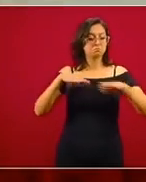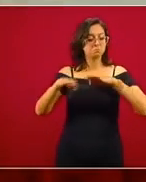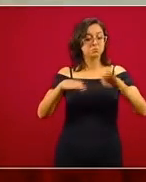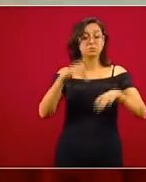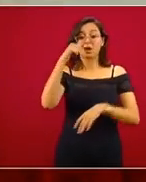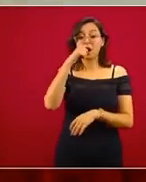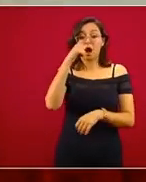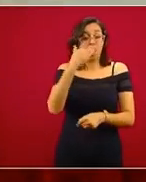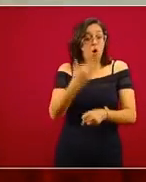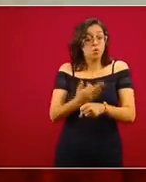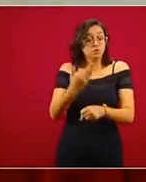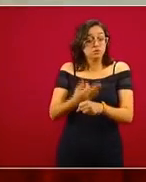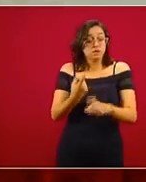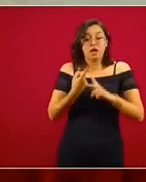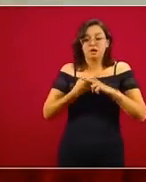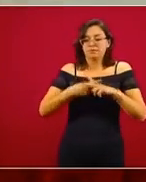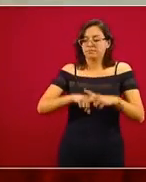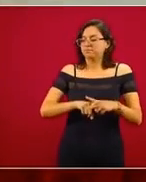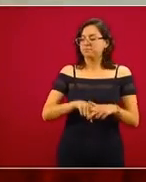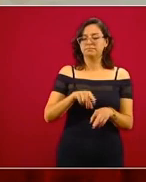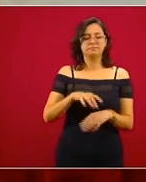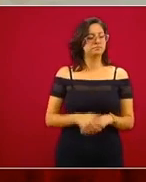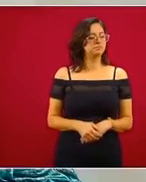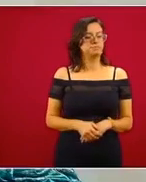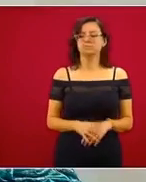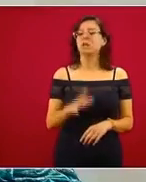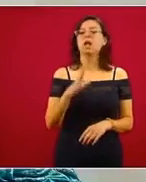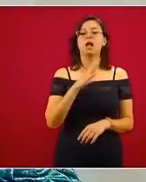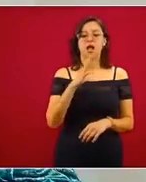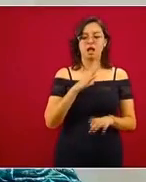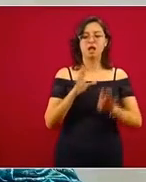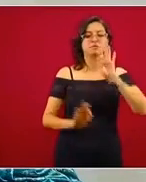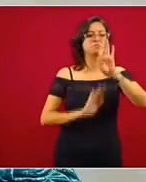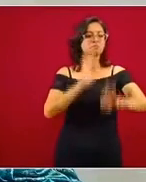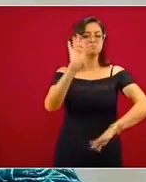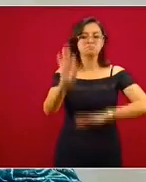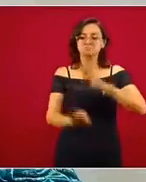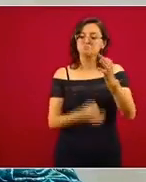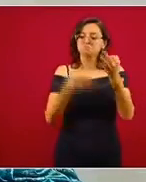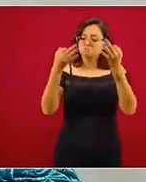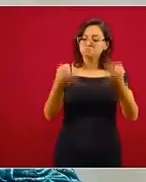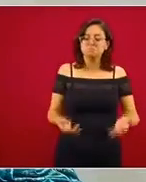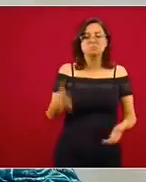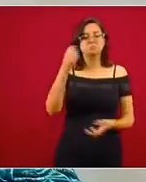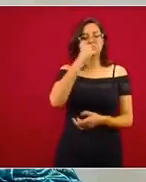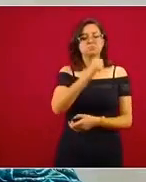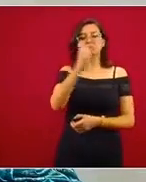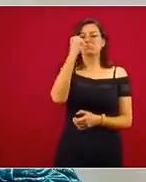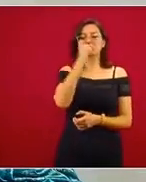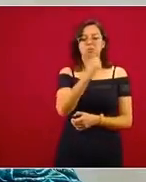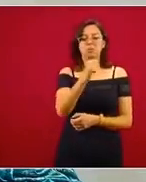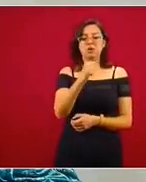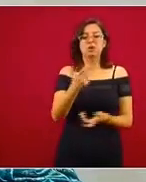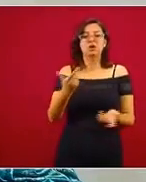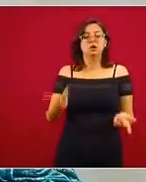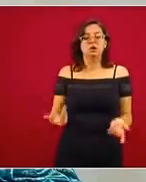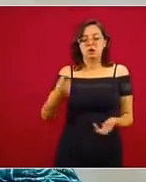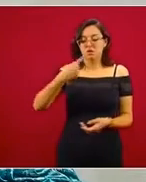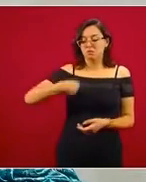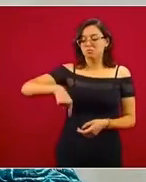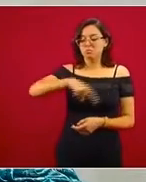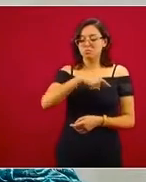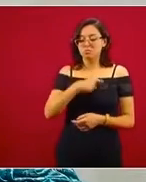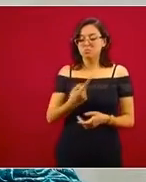questions. This is how we've always worked. This is not because of COVID, the pandemic. We have